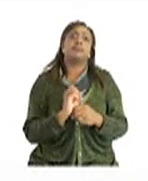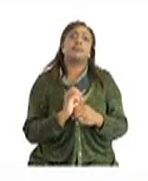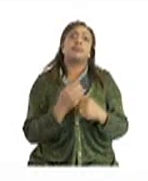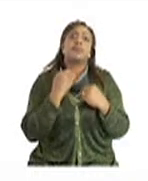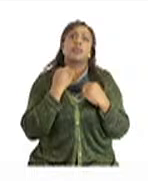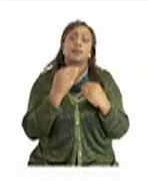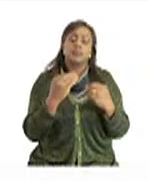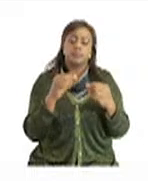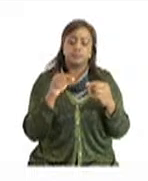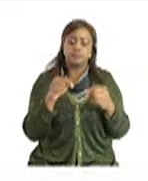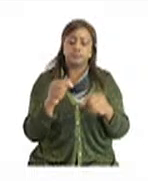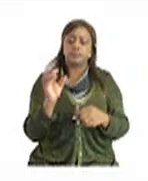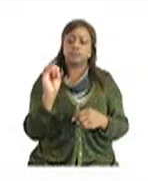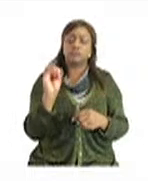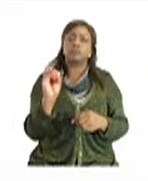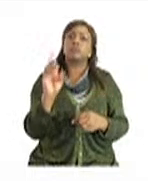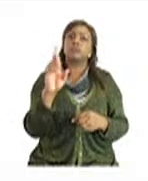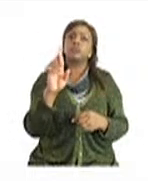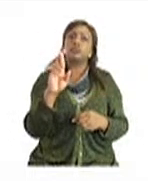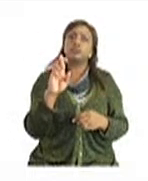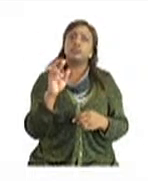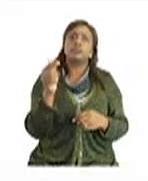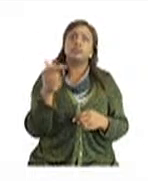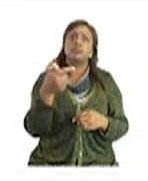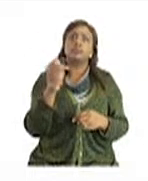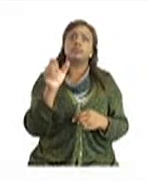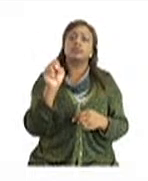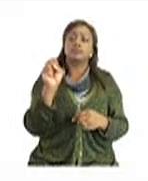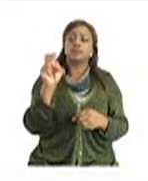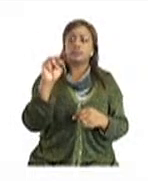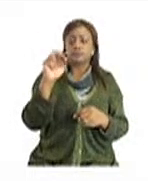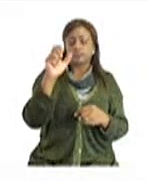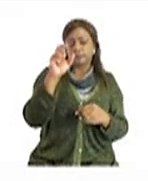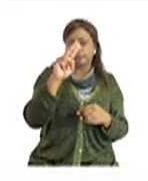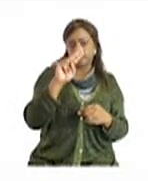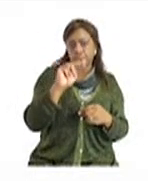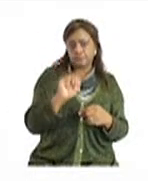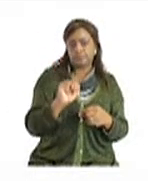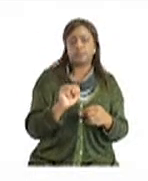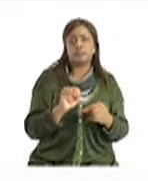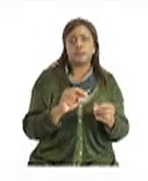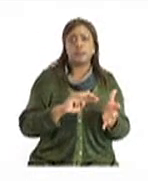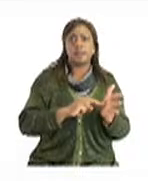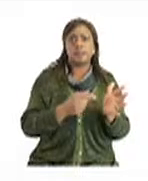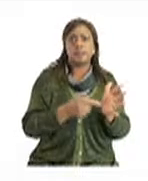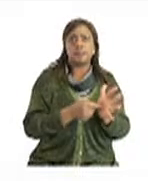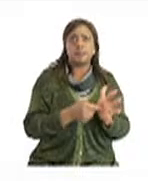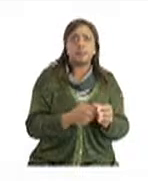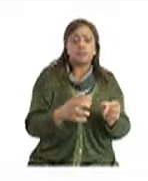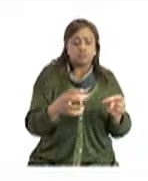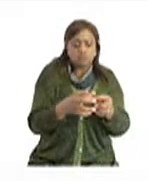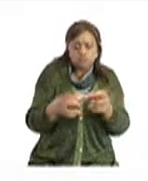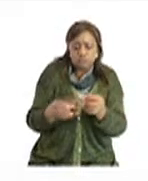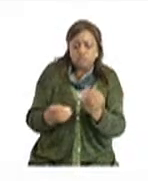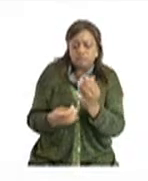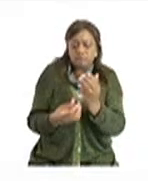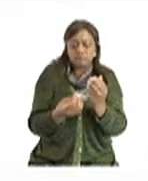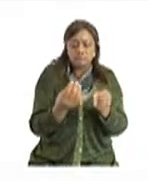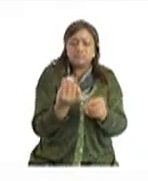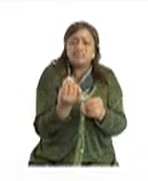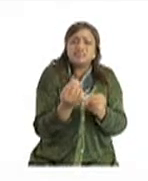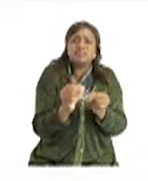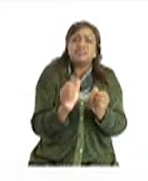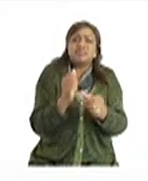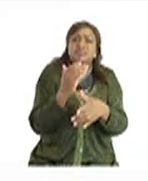words to know is organ, which refers to a group of tissues working together. Now, this group